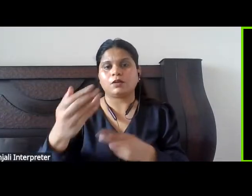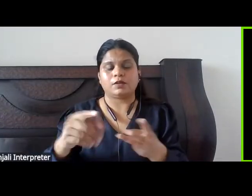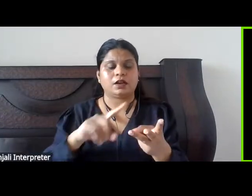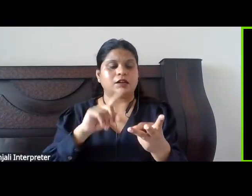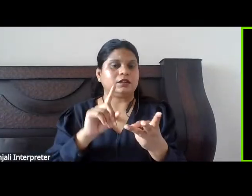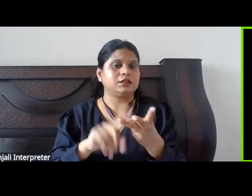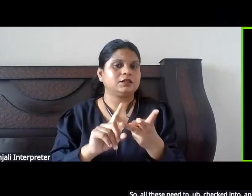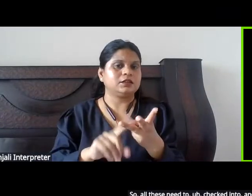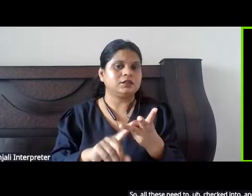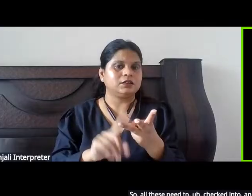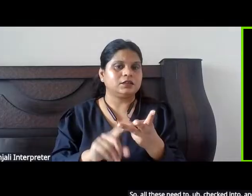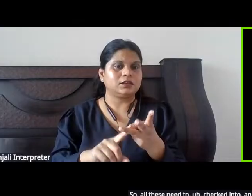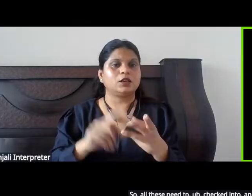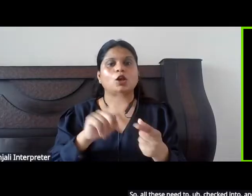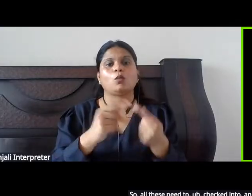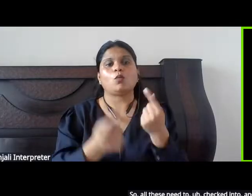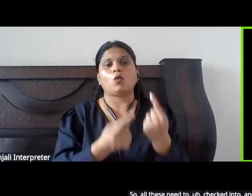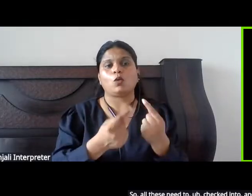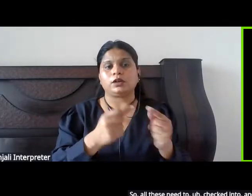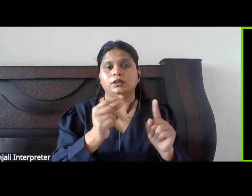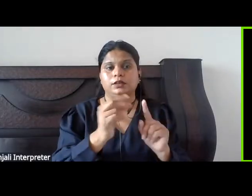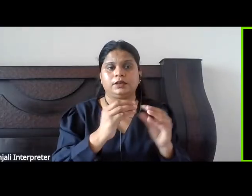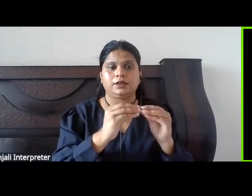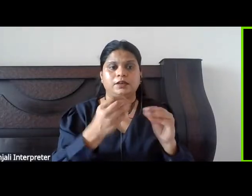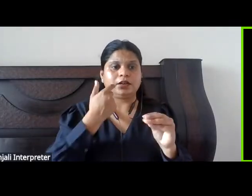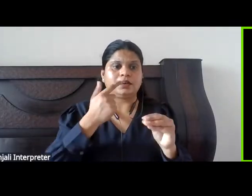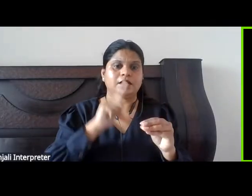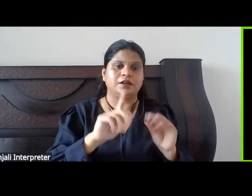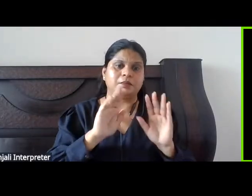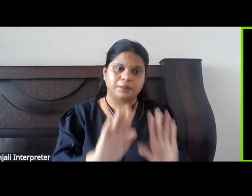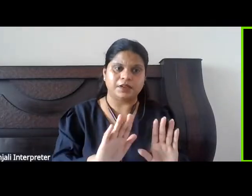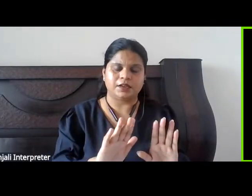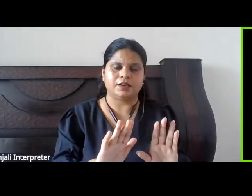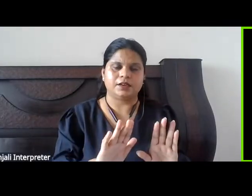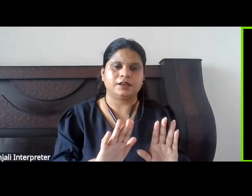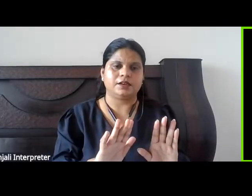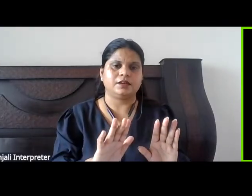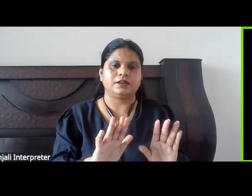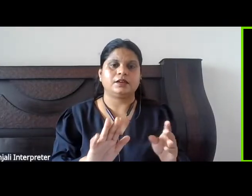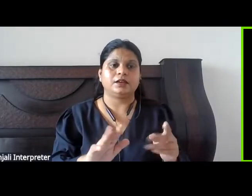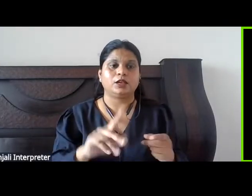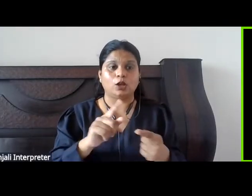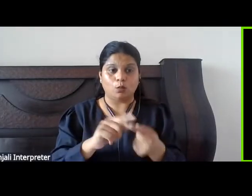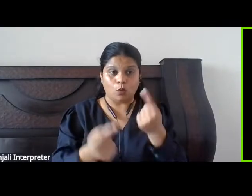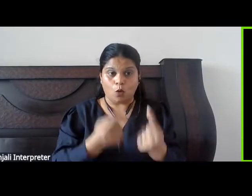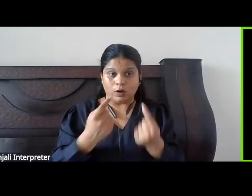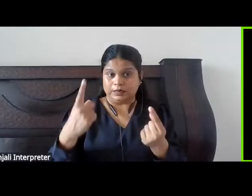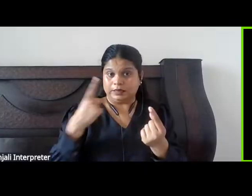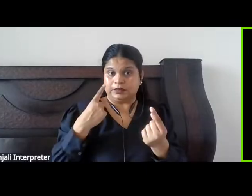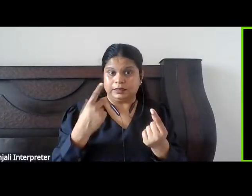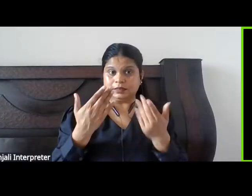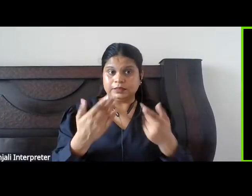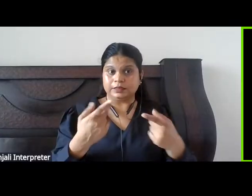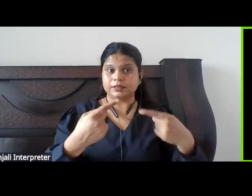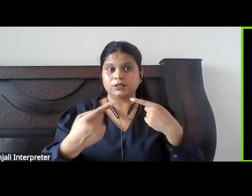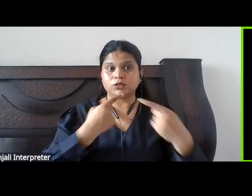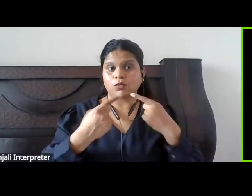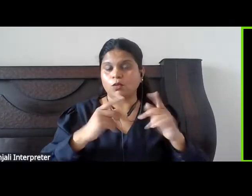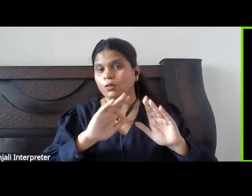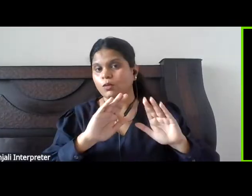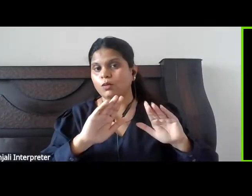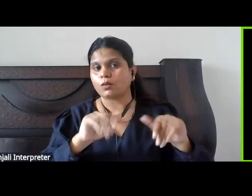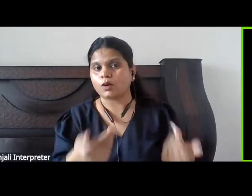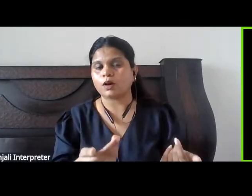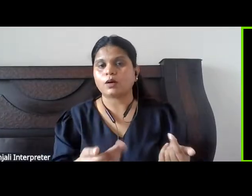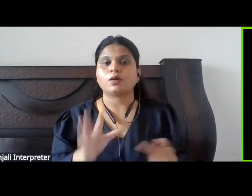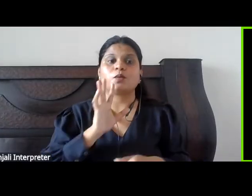thing is the political will. So how much a political leader can talk about the importance